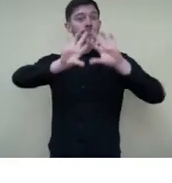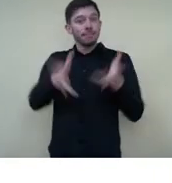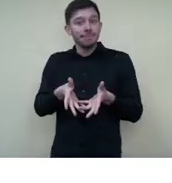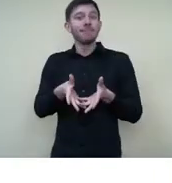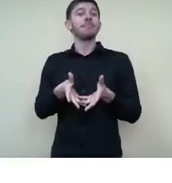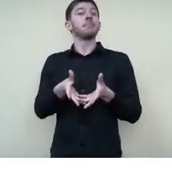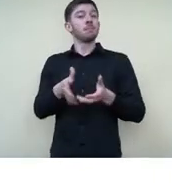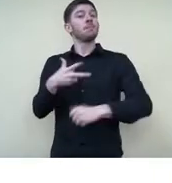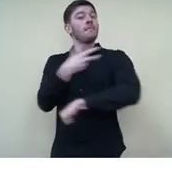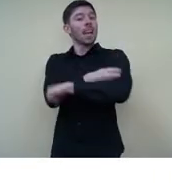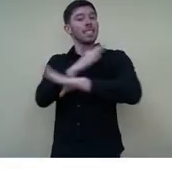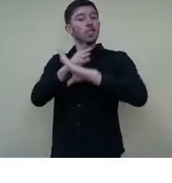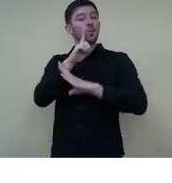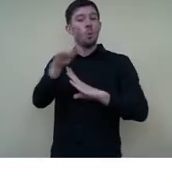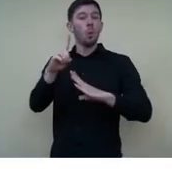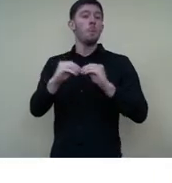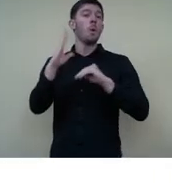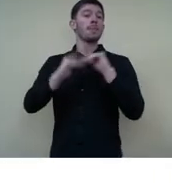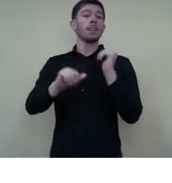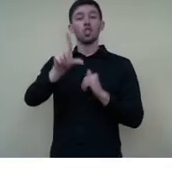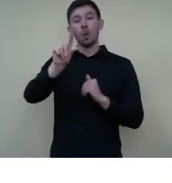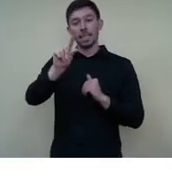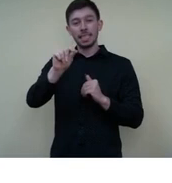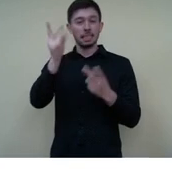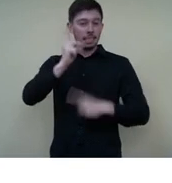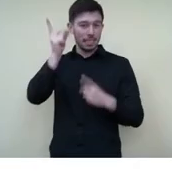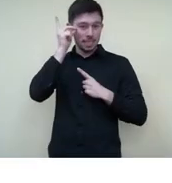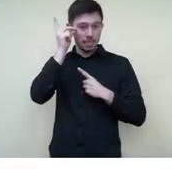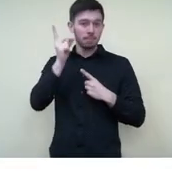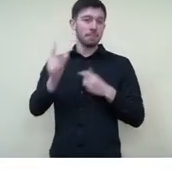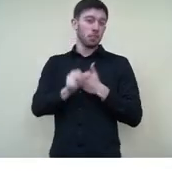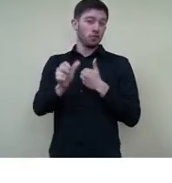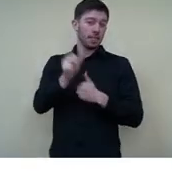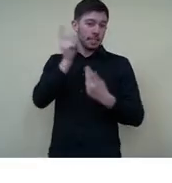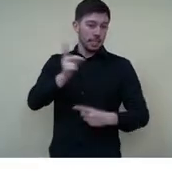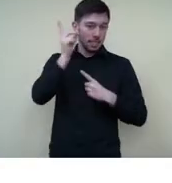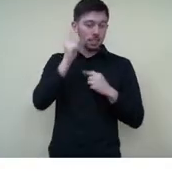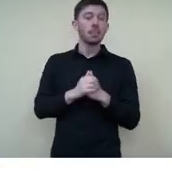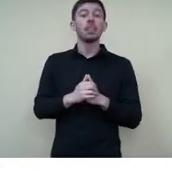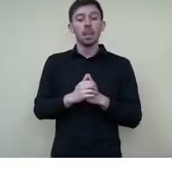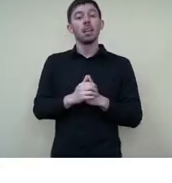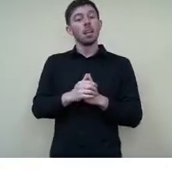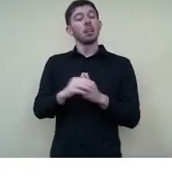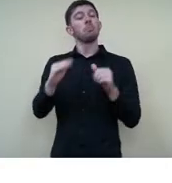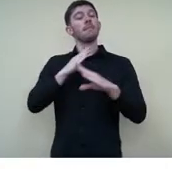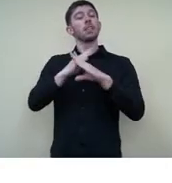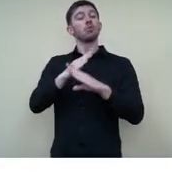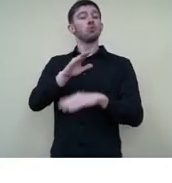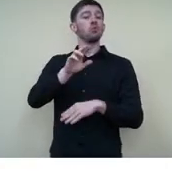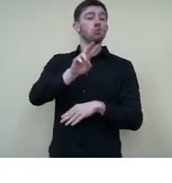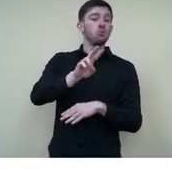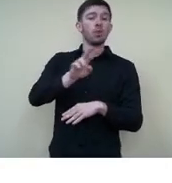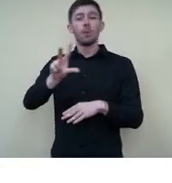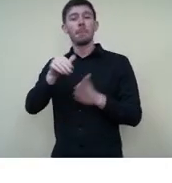than 20 life-threatening diseases. Per the World Health Organization, immunization currently prevents 2 to 3 million deaths every year from